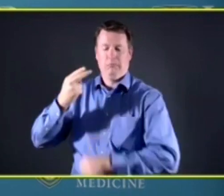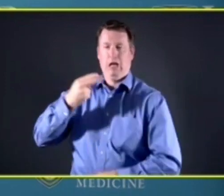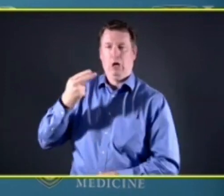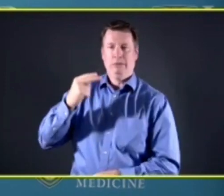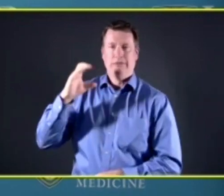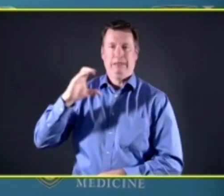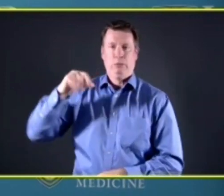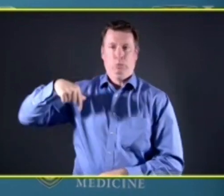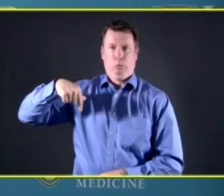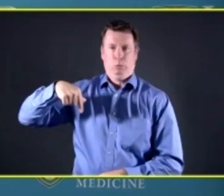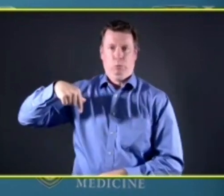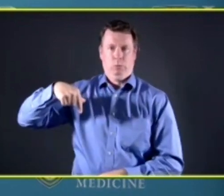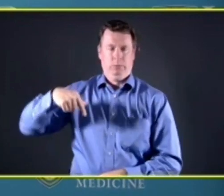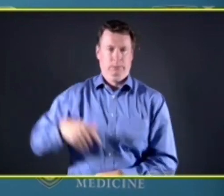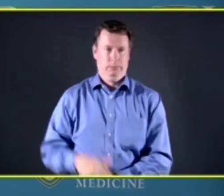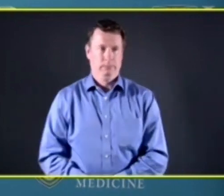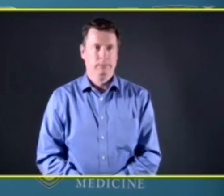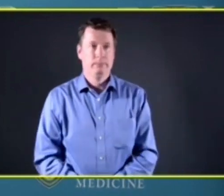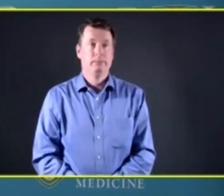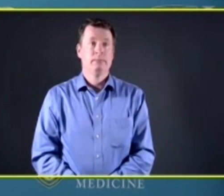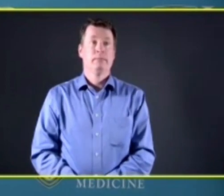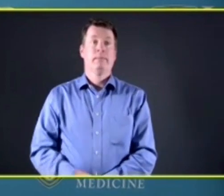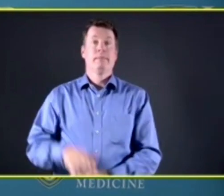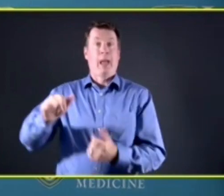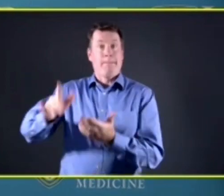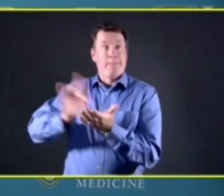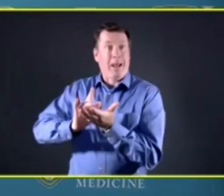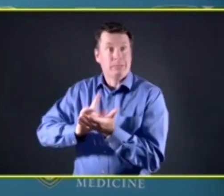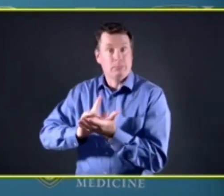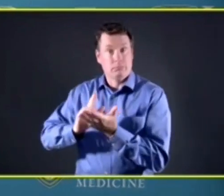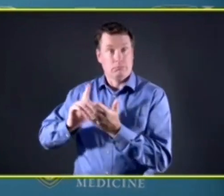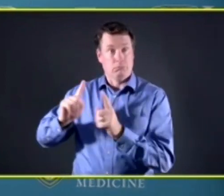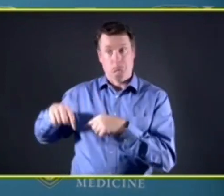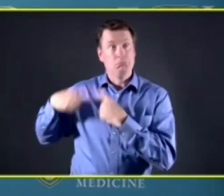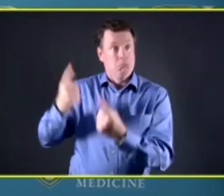recent swirl of contradictory reports, these randomized